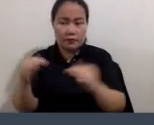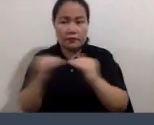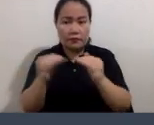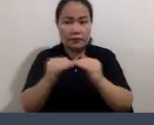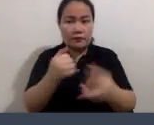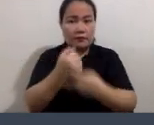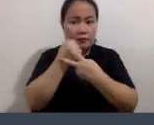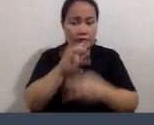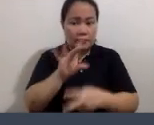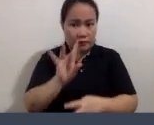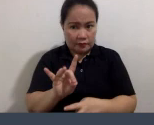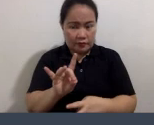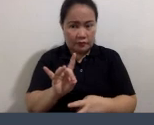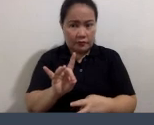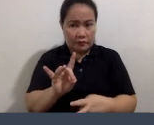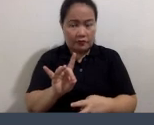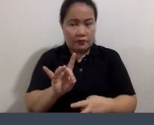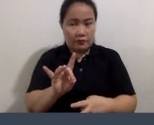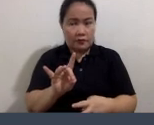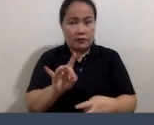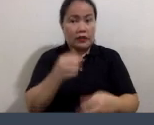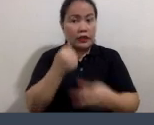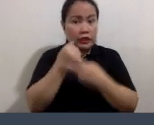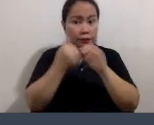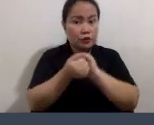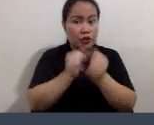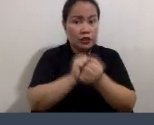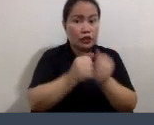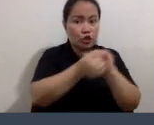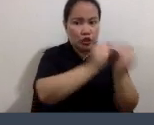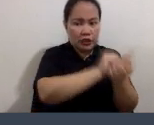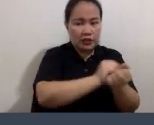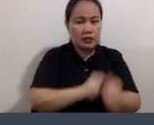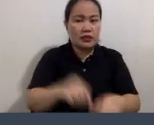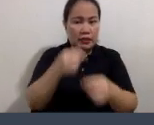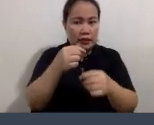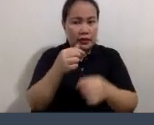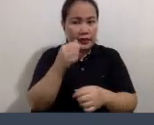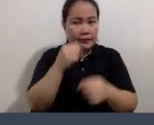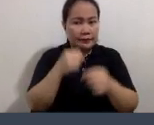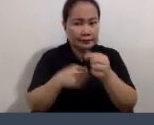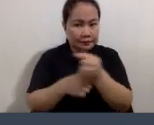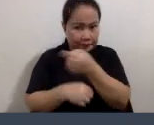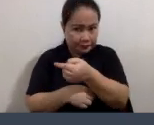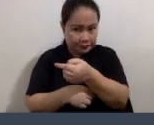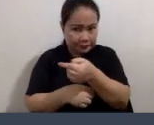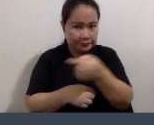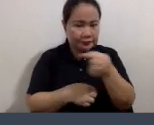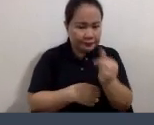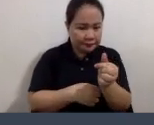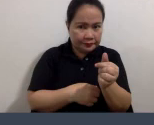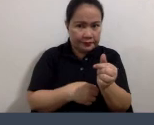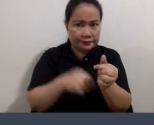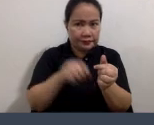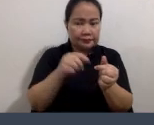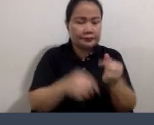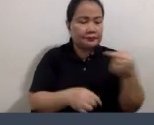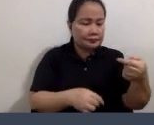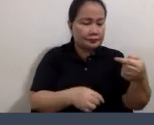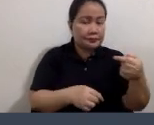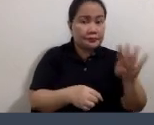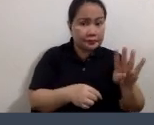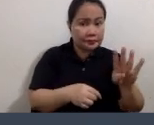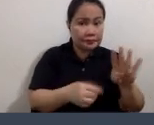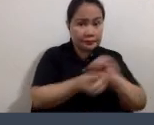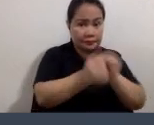4. So, keep, change, keep 8, change your sign, your operation, so that is